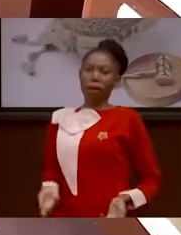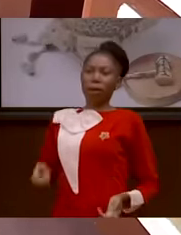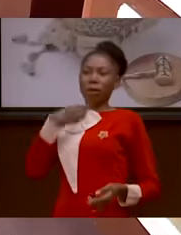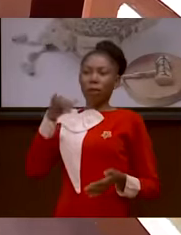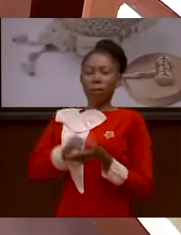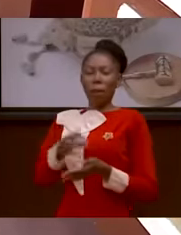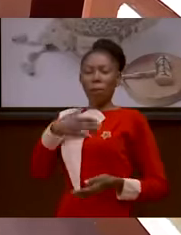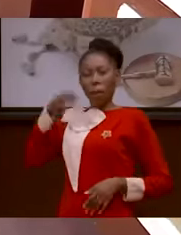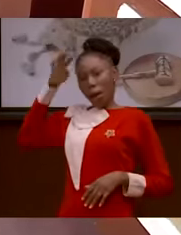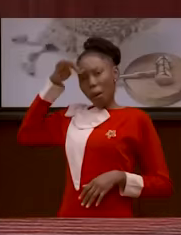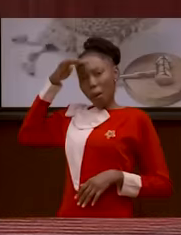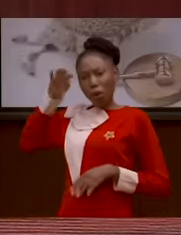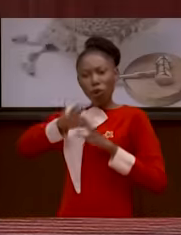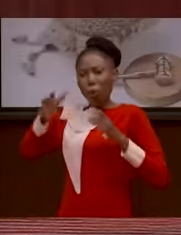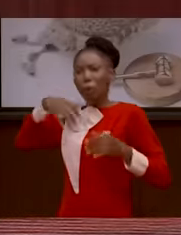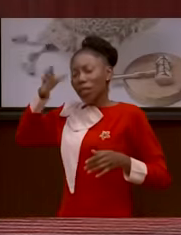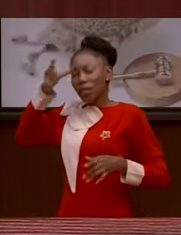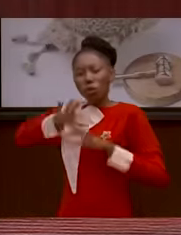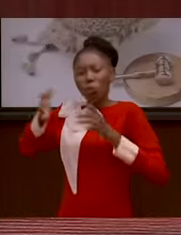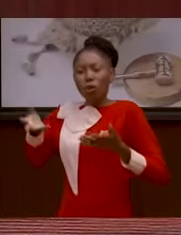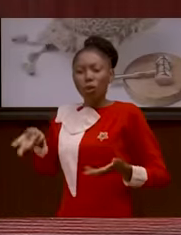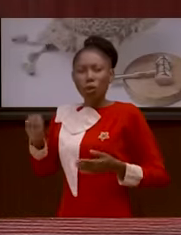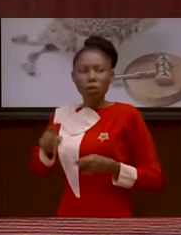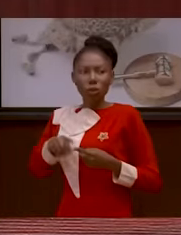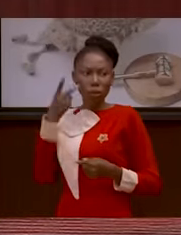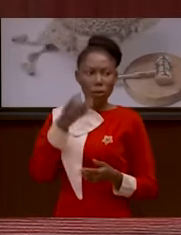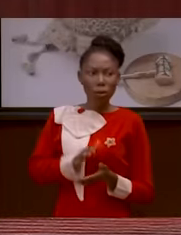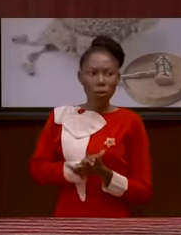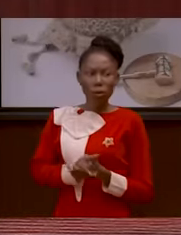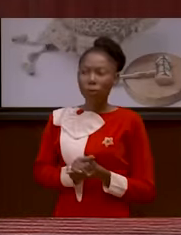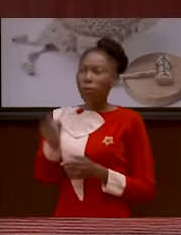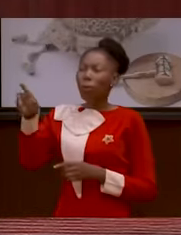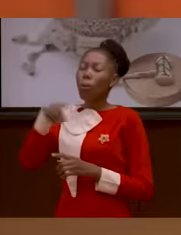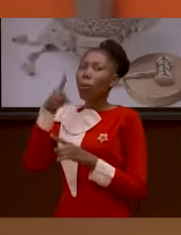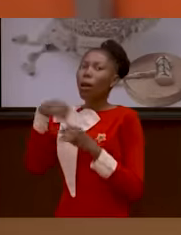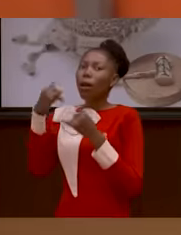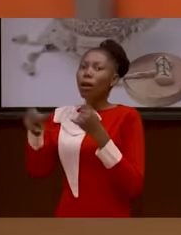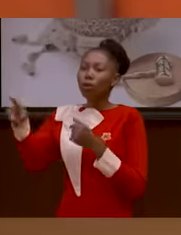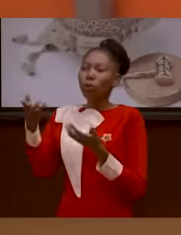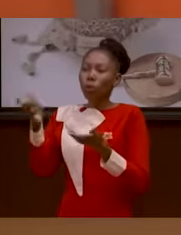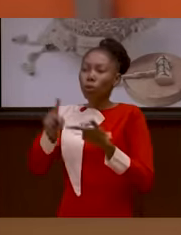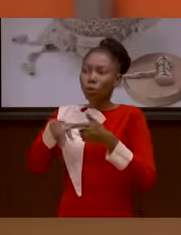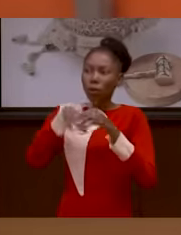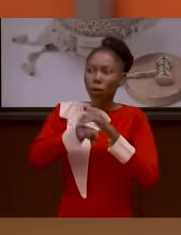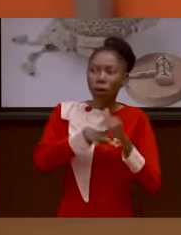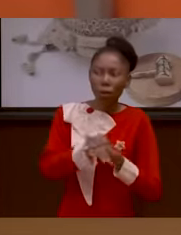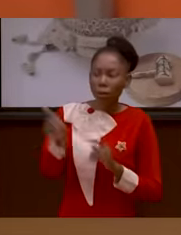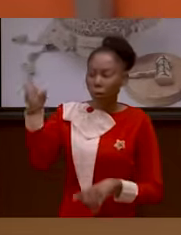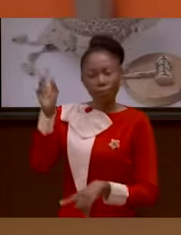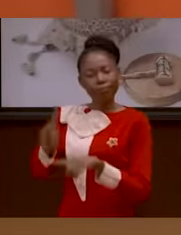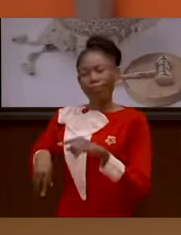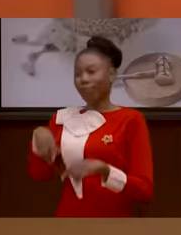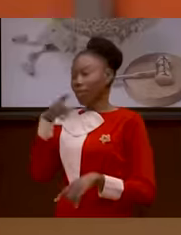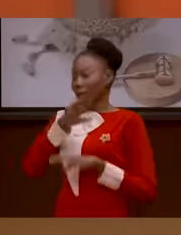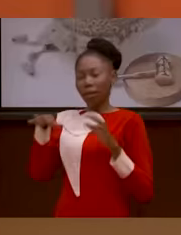don't want to bring me down here. Wait, when was the last time you demanded for access to the children? It has been long. If